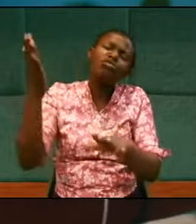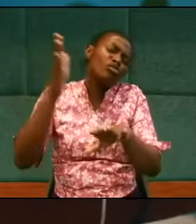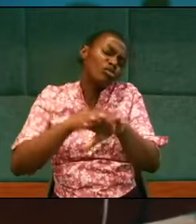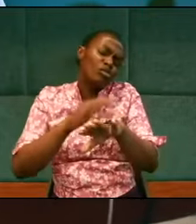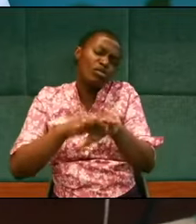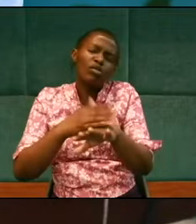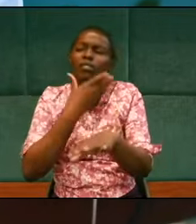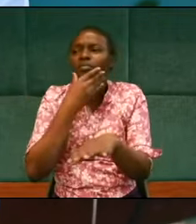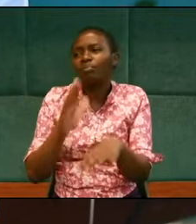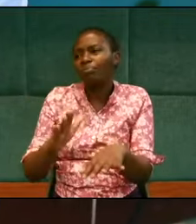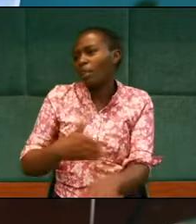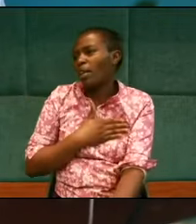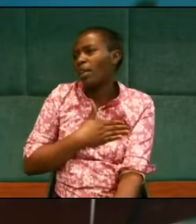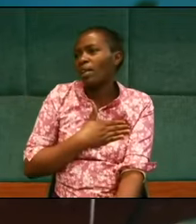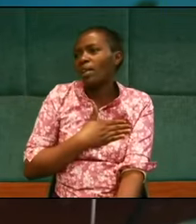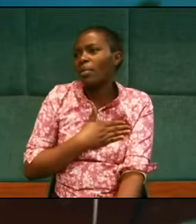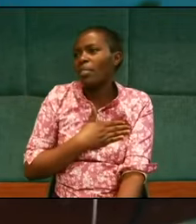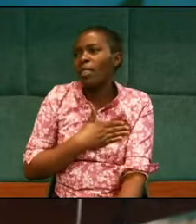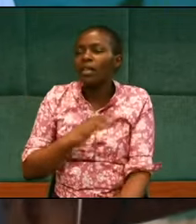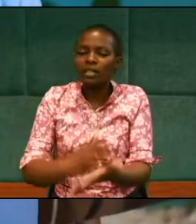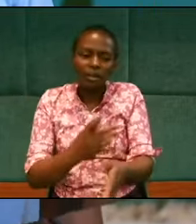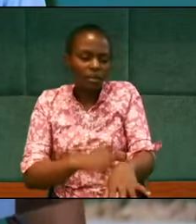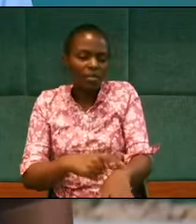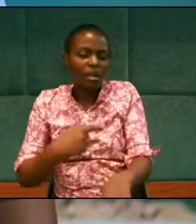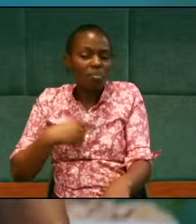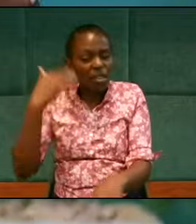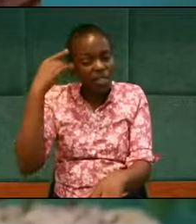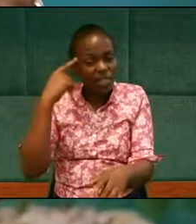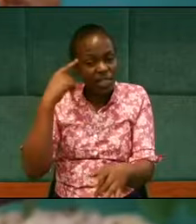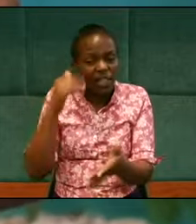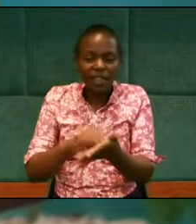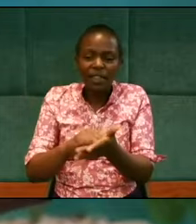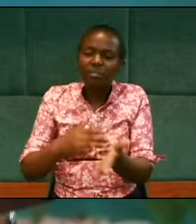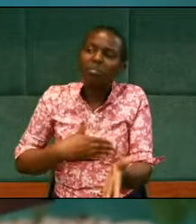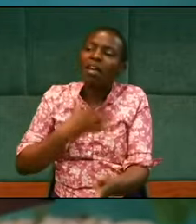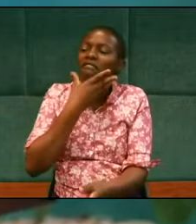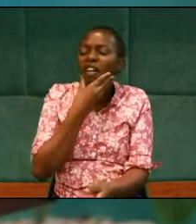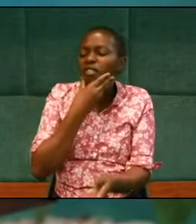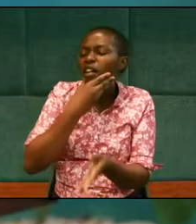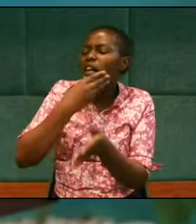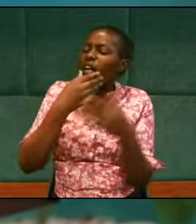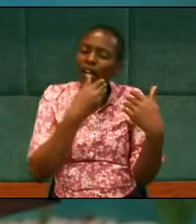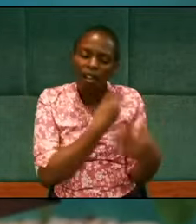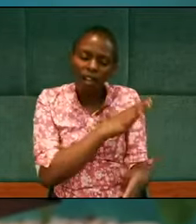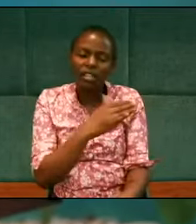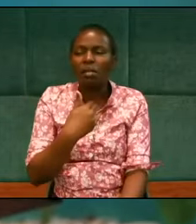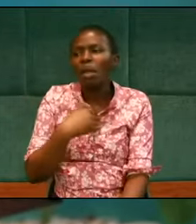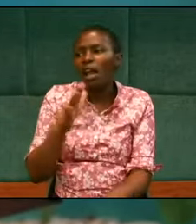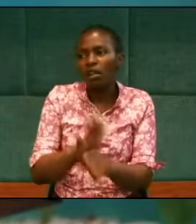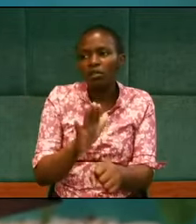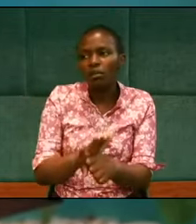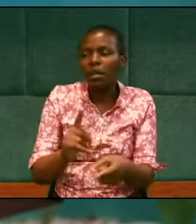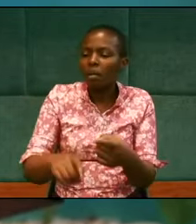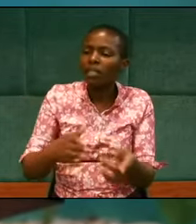That is mommy's boy. Sometimes I think my daddy used to get jealous. My mother loves me. Even till date, my mother, when I am